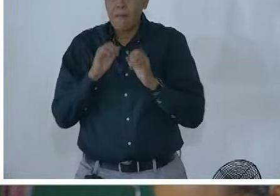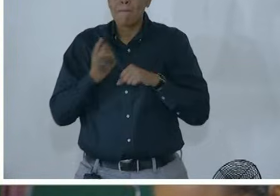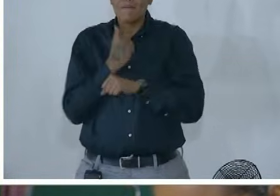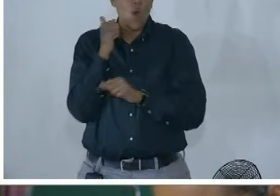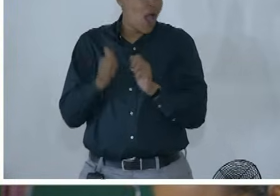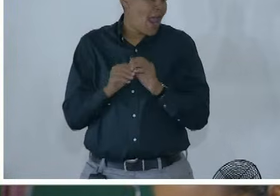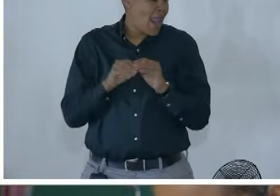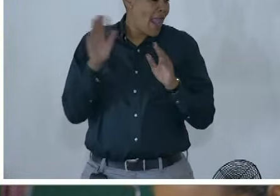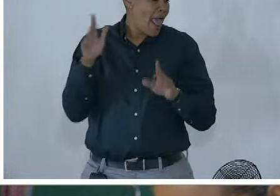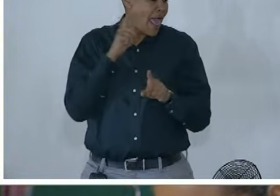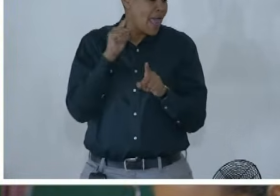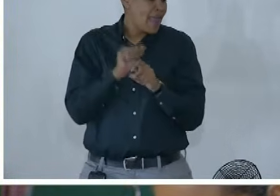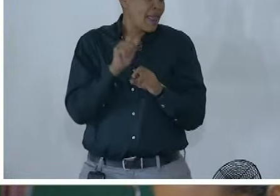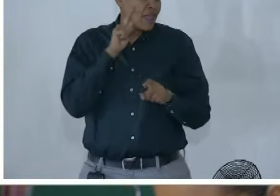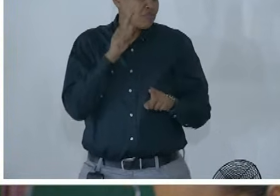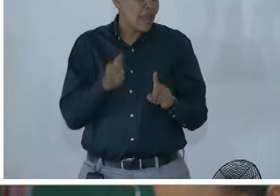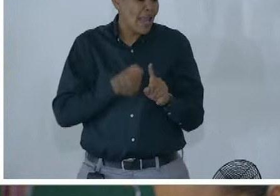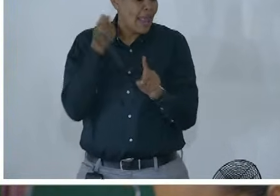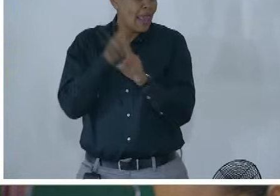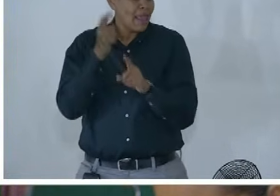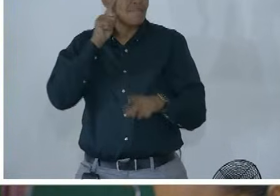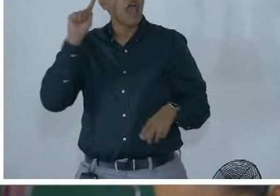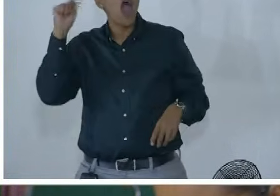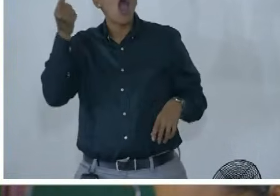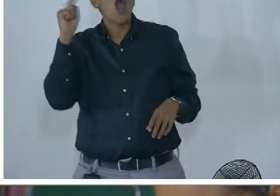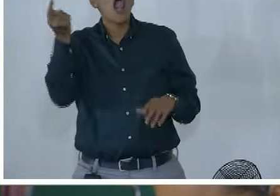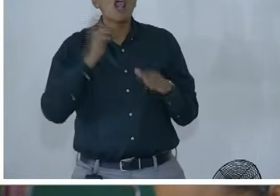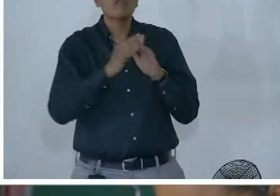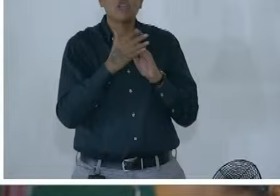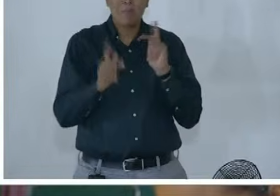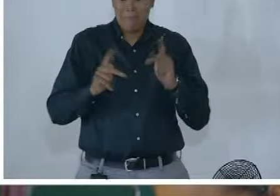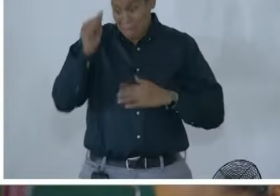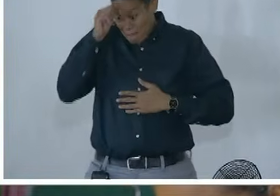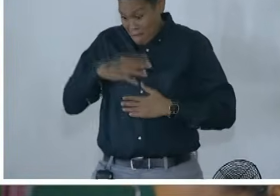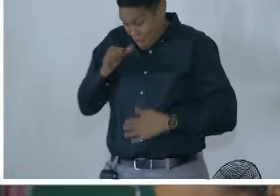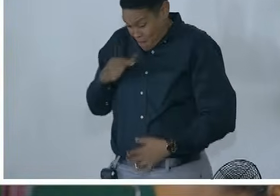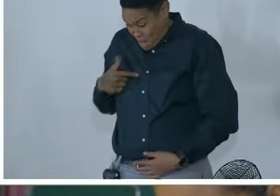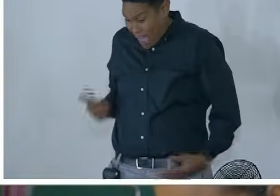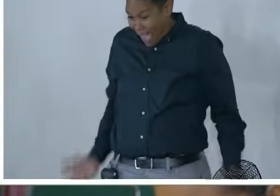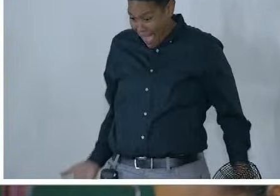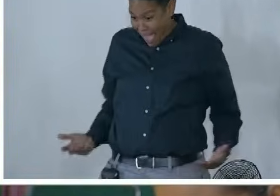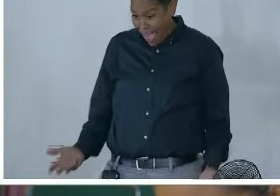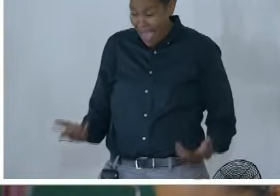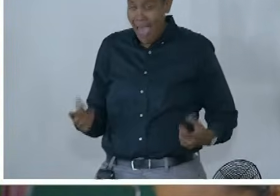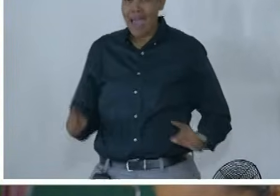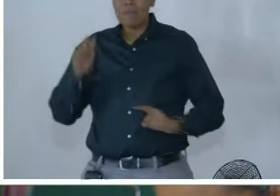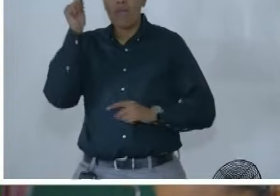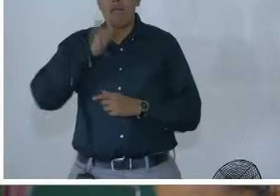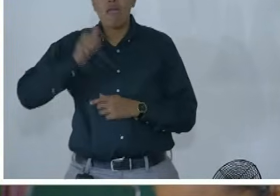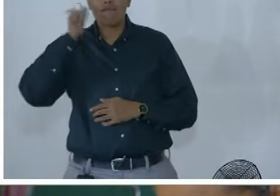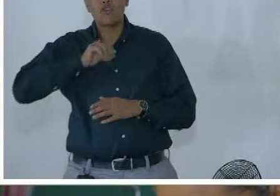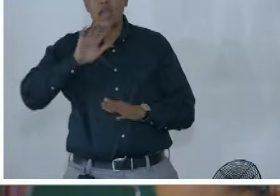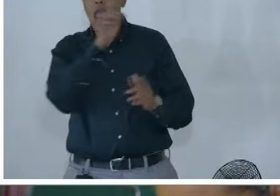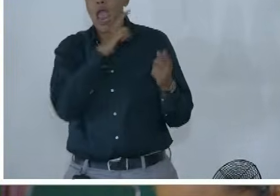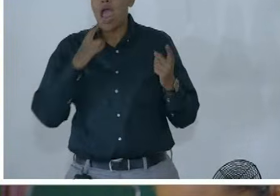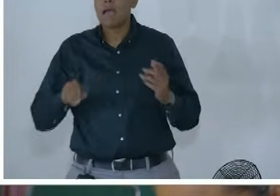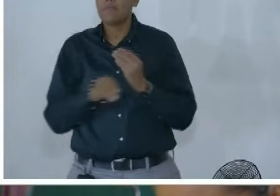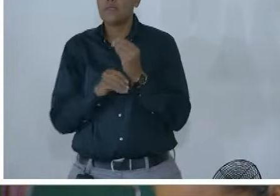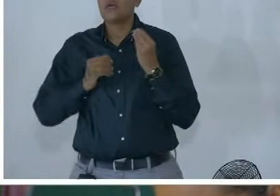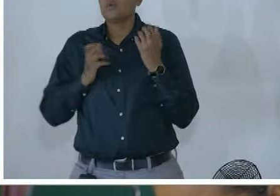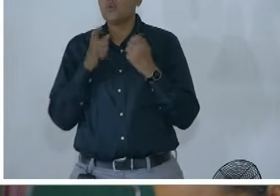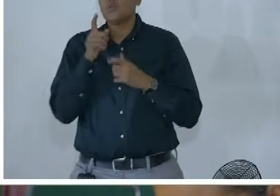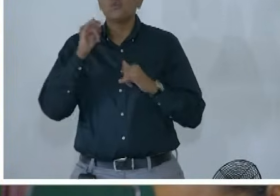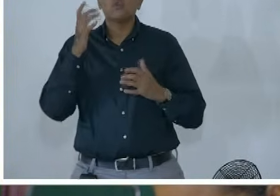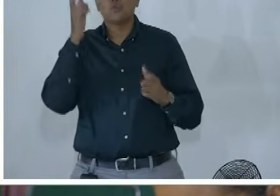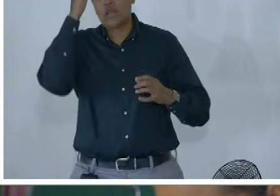in disputes that affect the ordinary Jamaican man and woman every single day. And I want you to